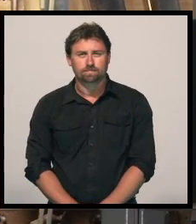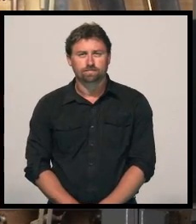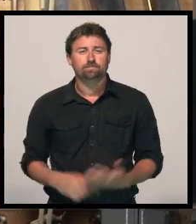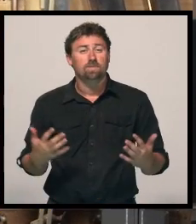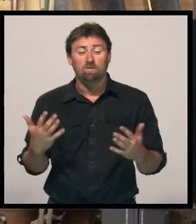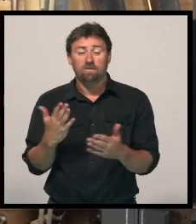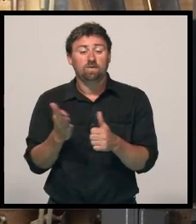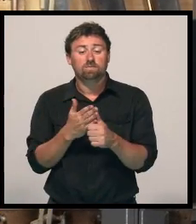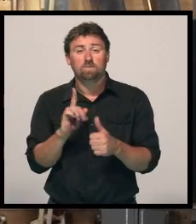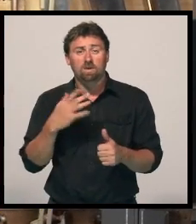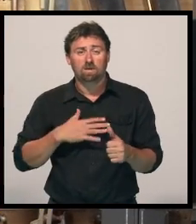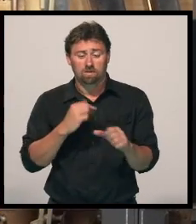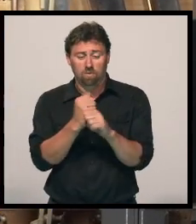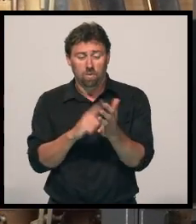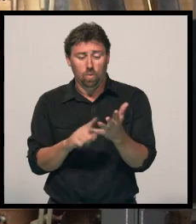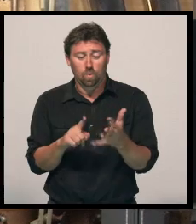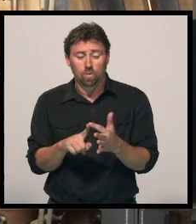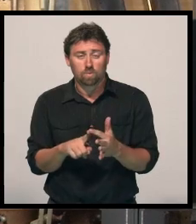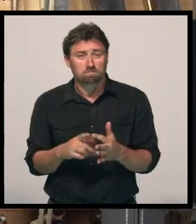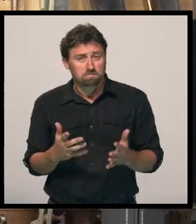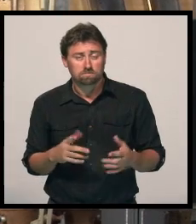glue. Then we need